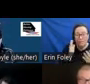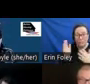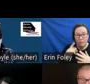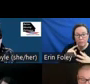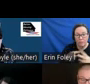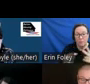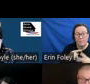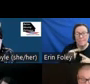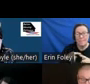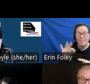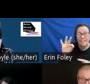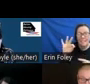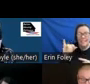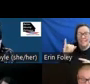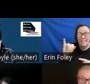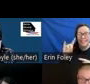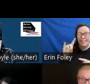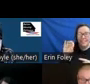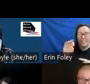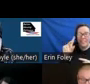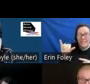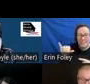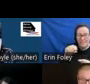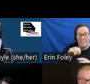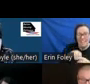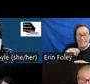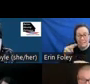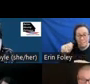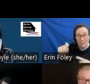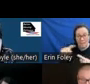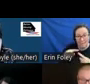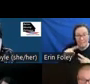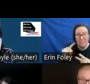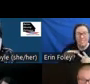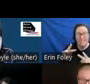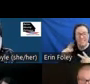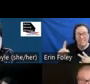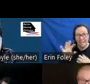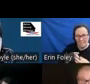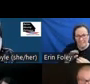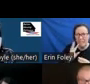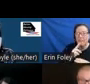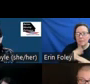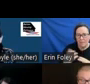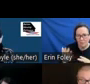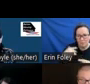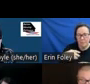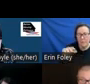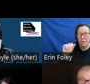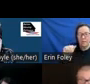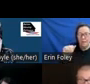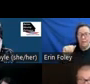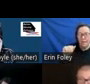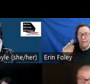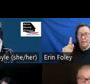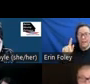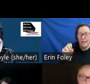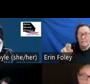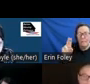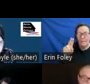account for the ABLE accounts in Massachusetts, and the second link is the one we talked about earlier, the